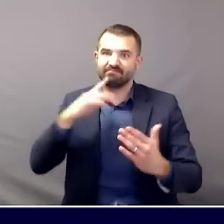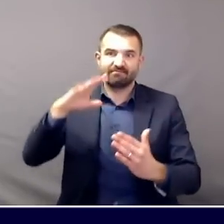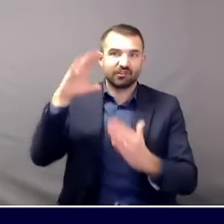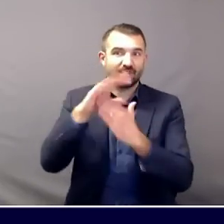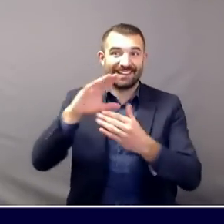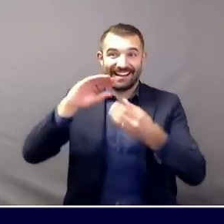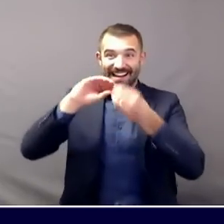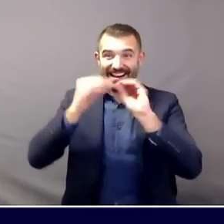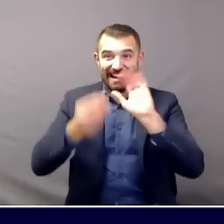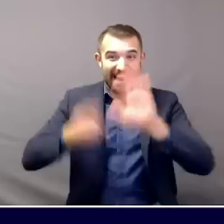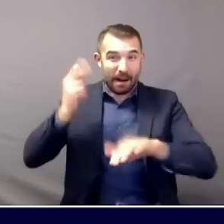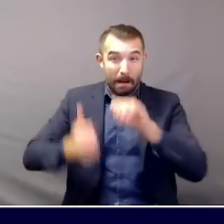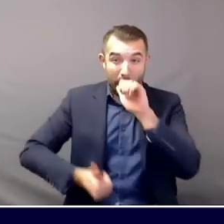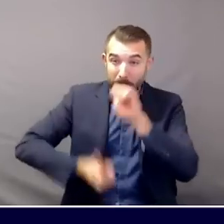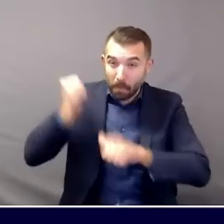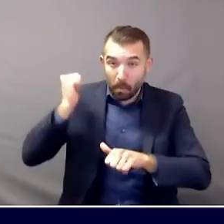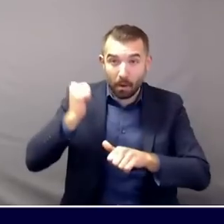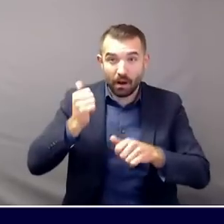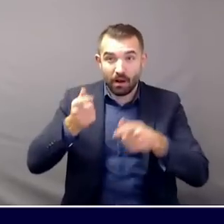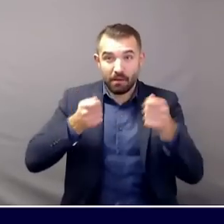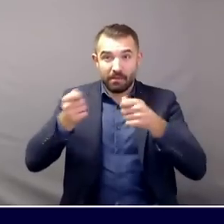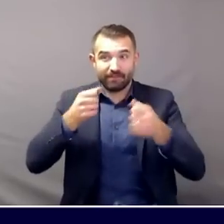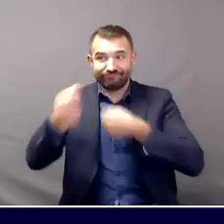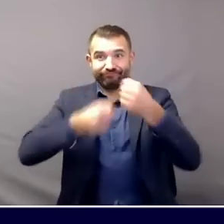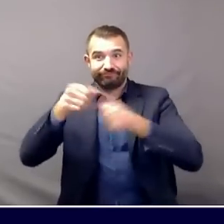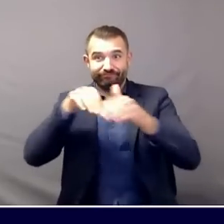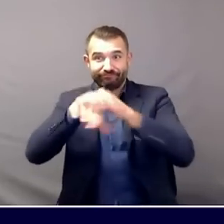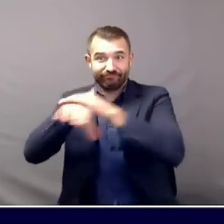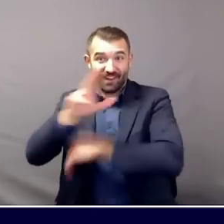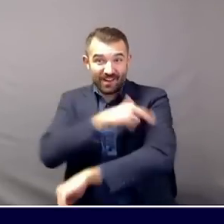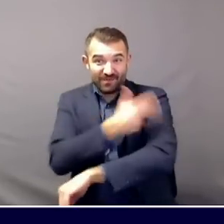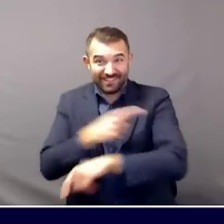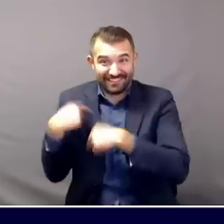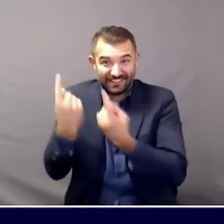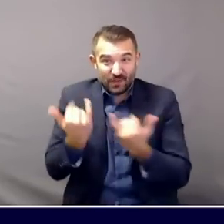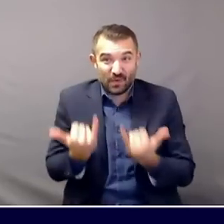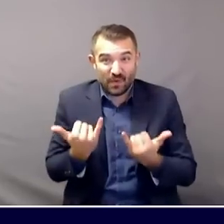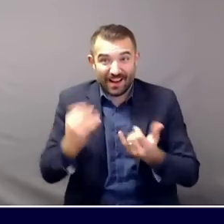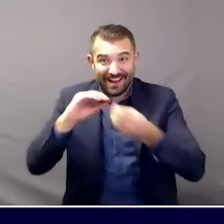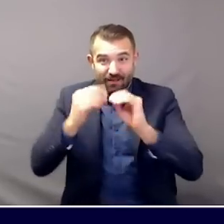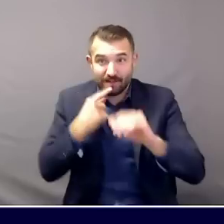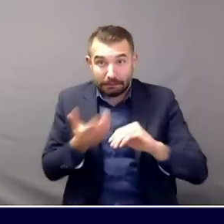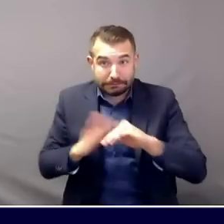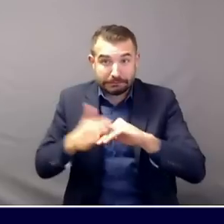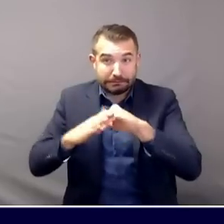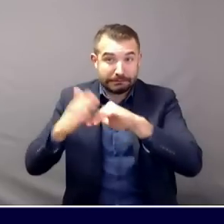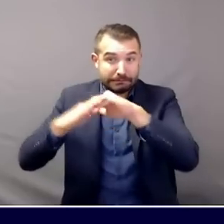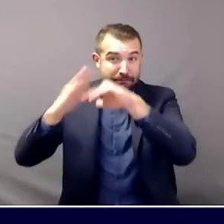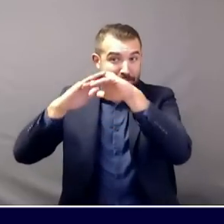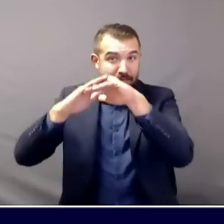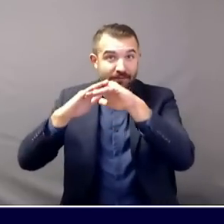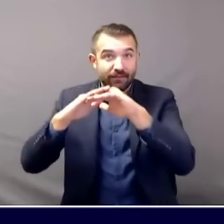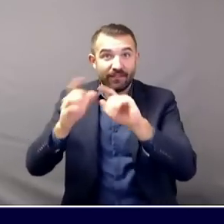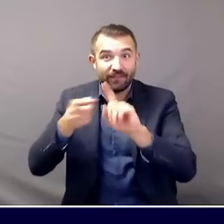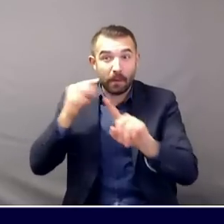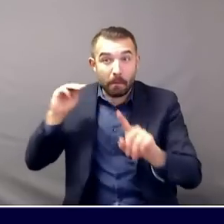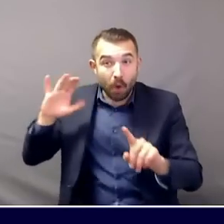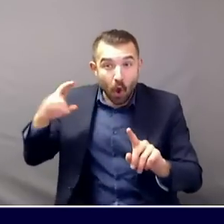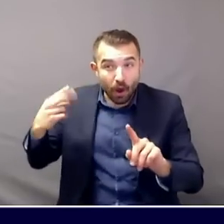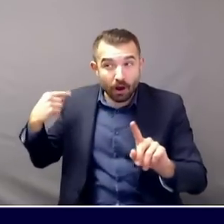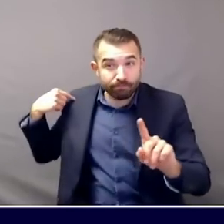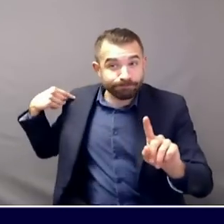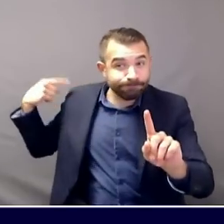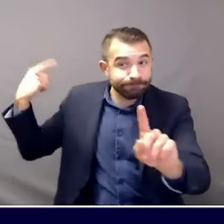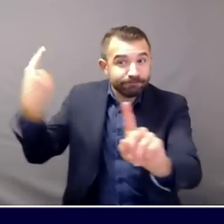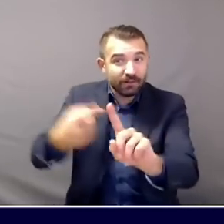working on the pandemic. And since that time, those numbers have continued to climb steadily upwards, and a very concerning trend